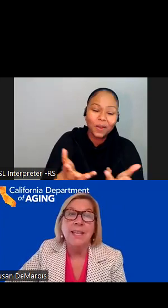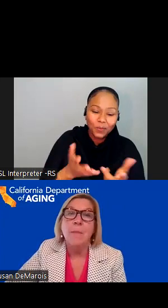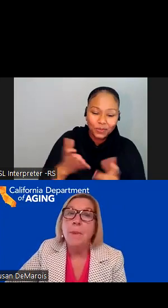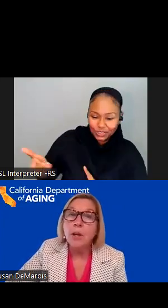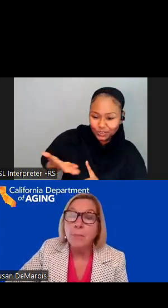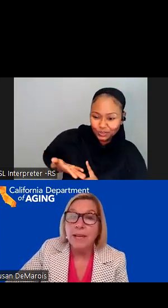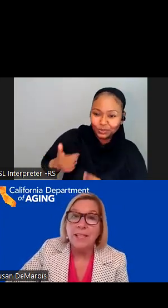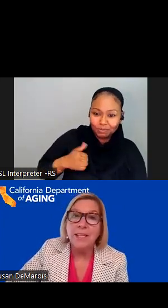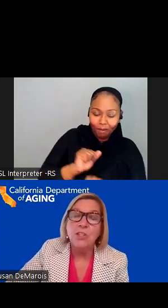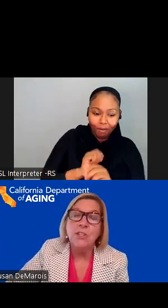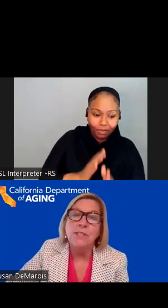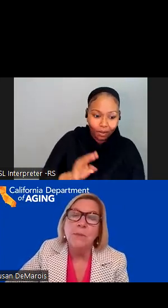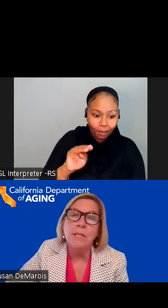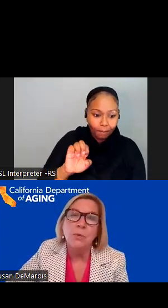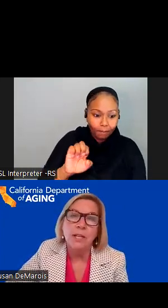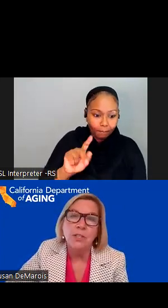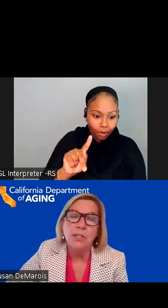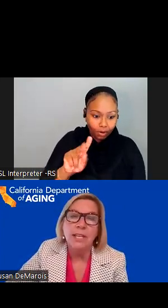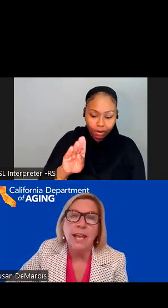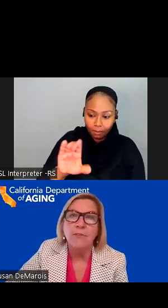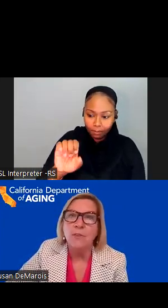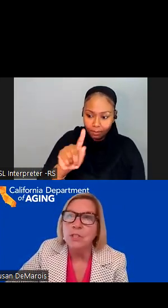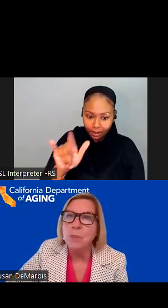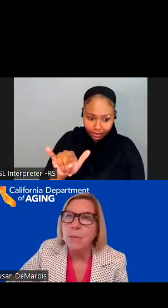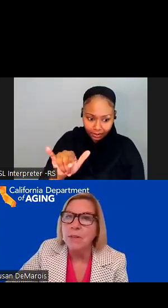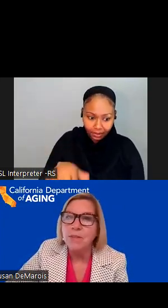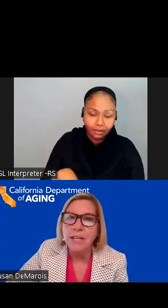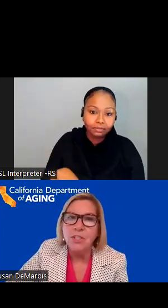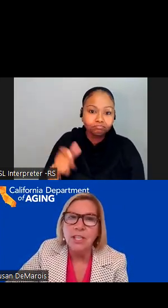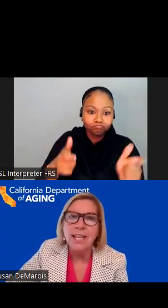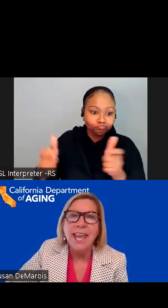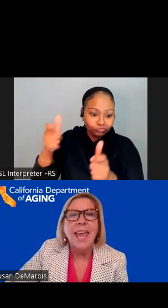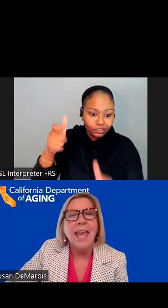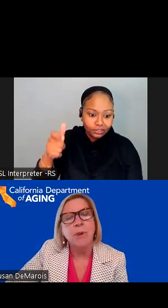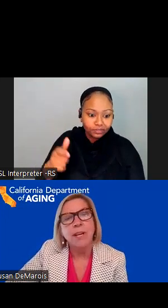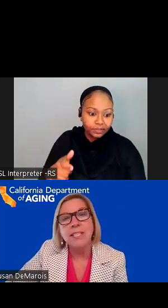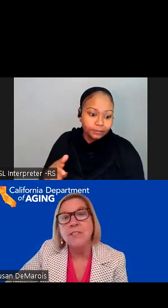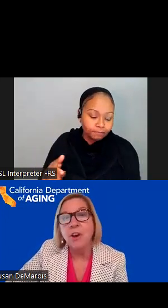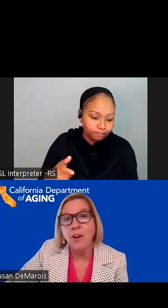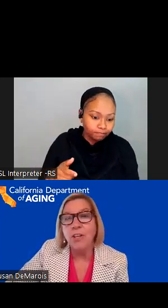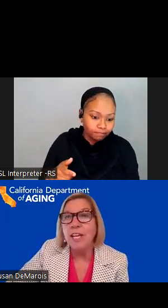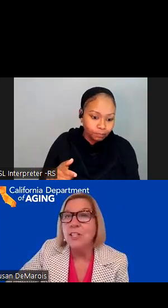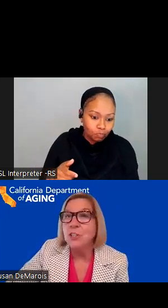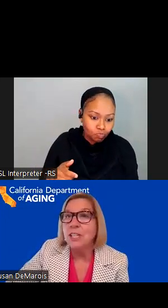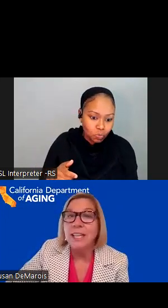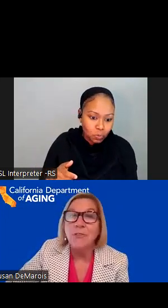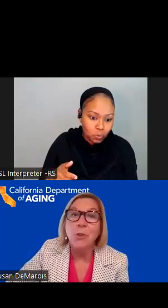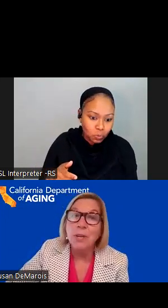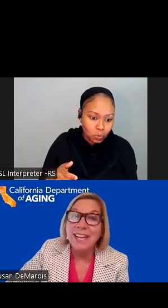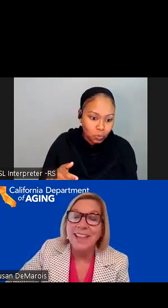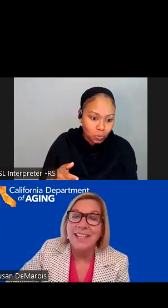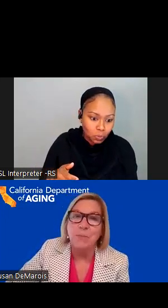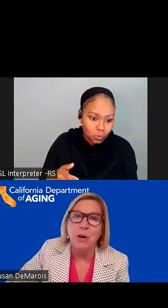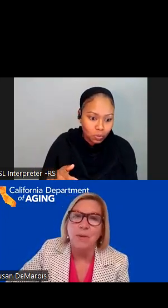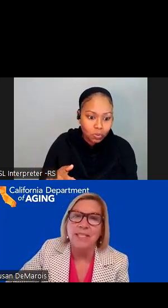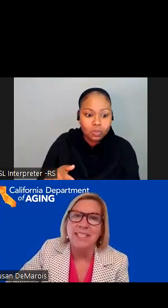colleagues, Mark Beckley, Chief Deputy Director at the California Department of Aging, and Brandy Duvall, an attorney level